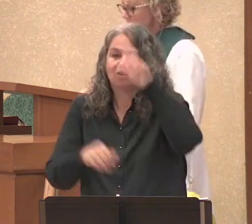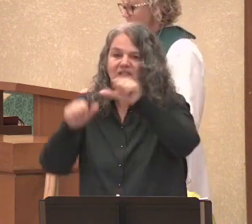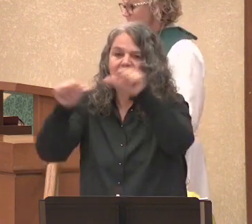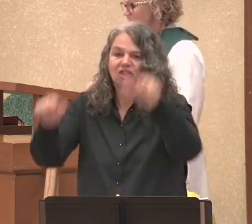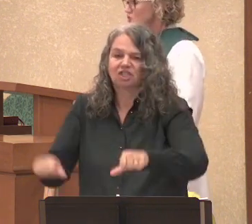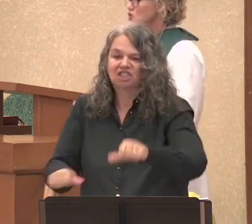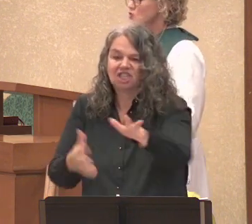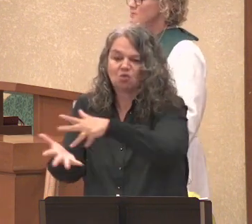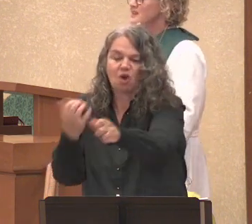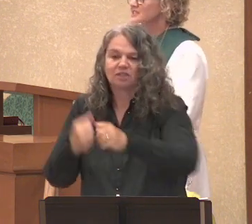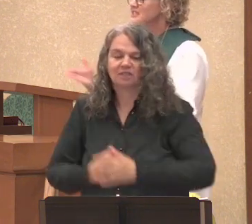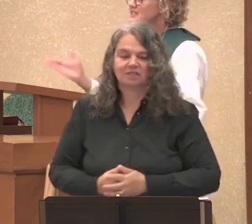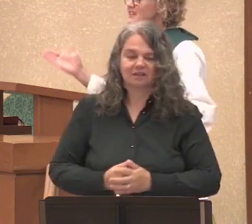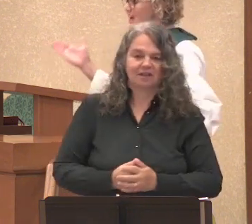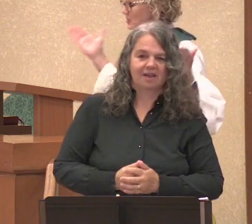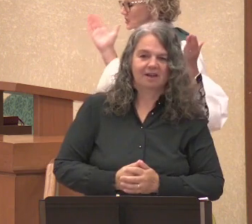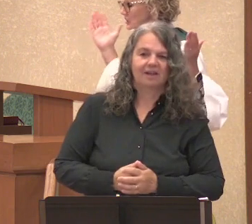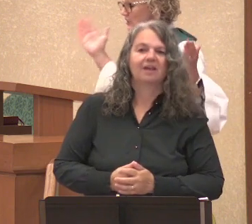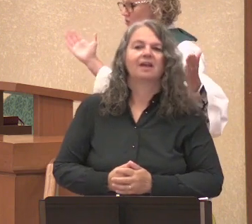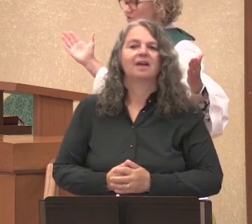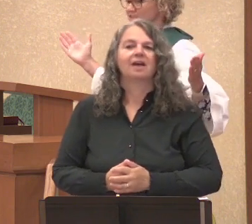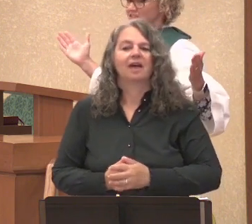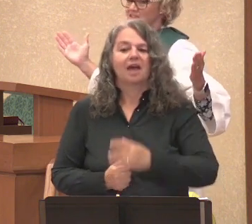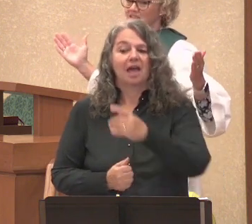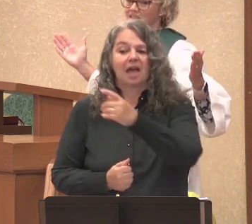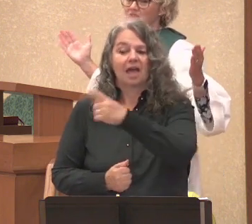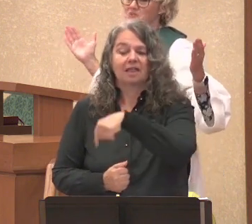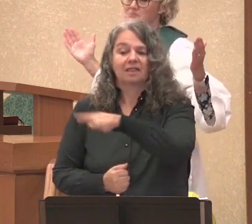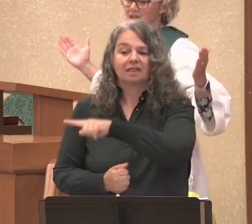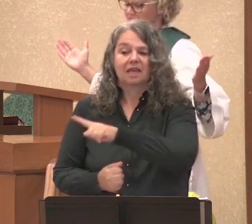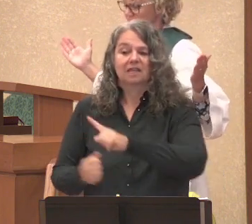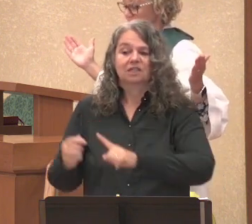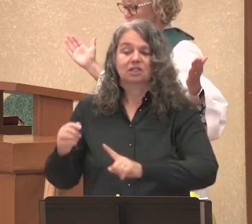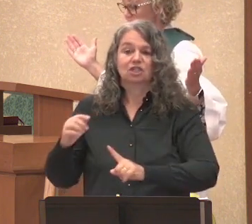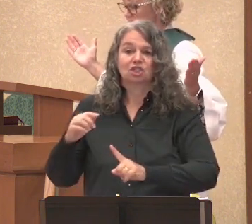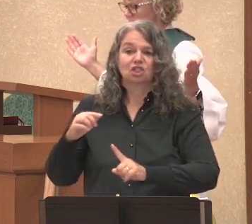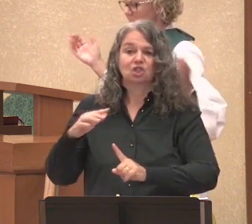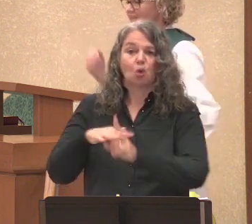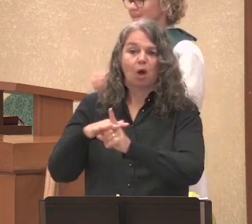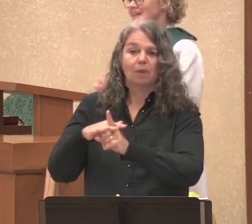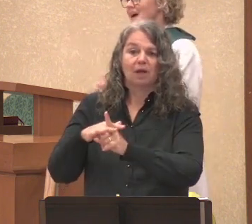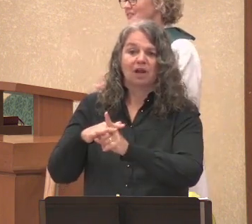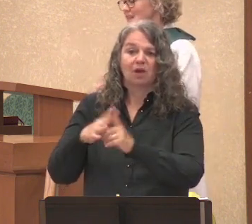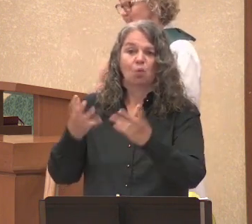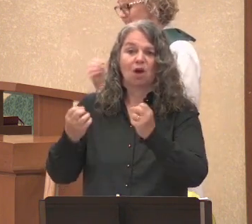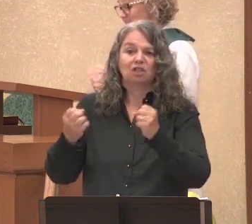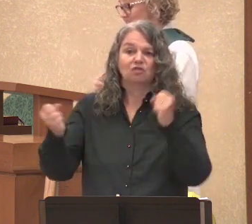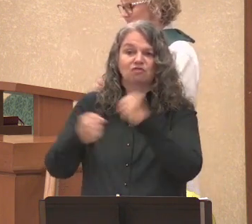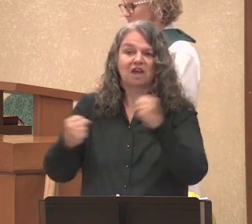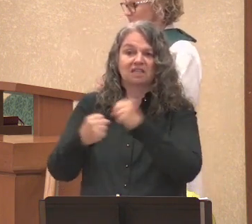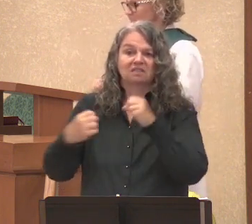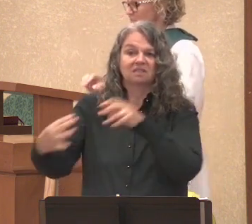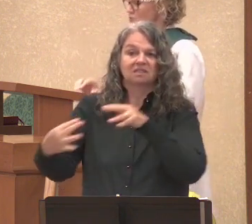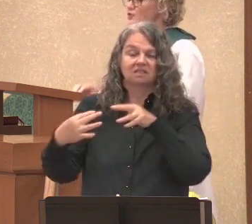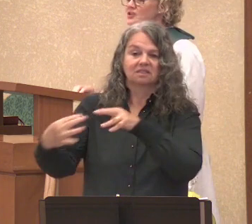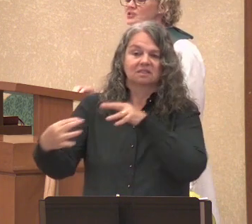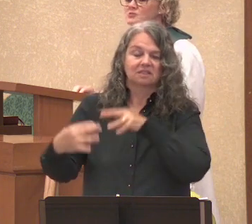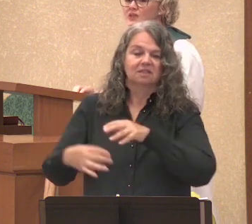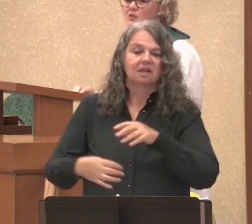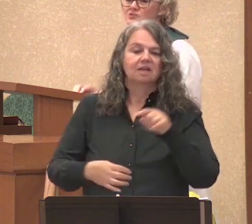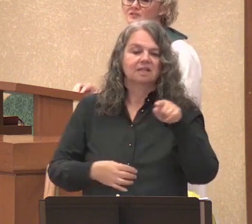enemy, and they show up as thick as locusts for battle. And then Gideon is able to